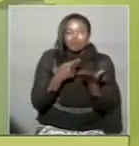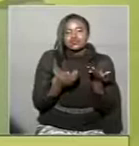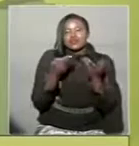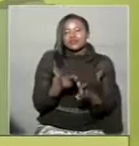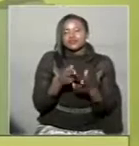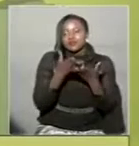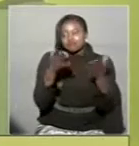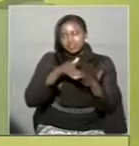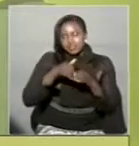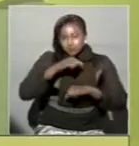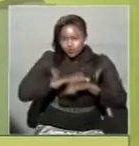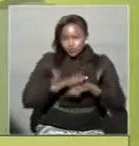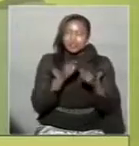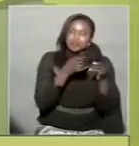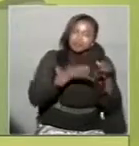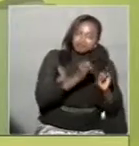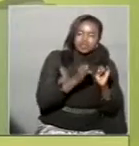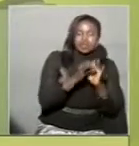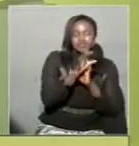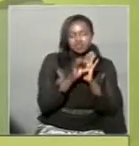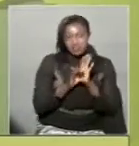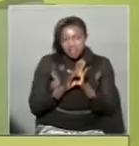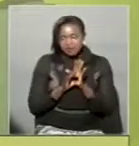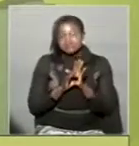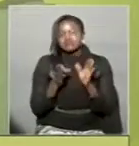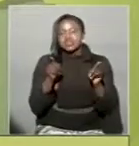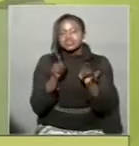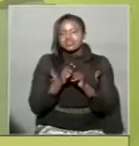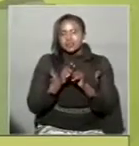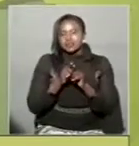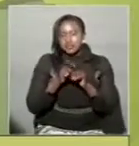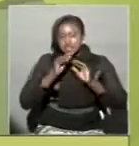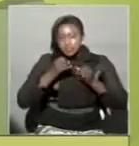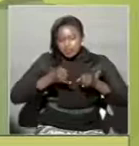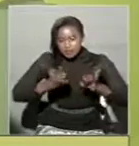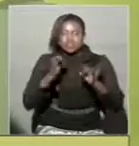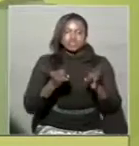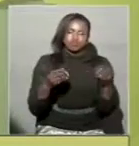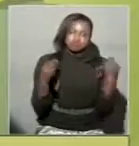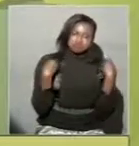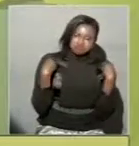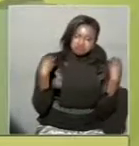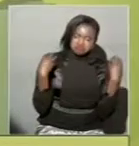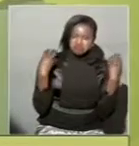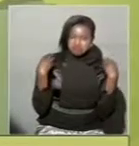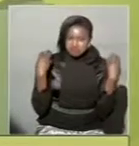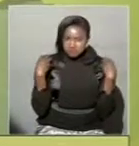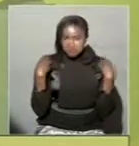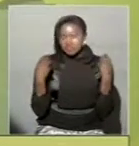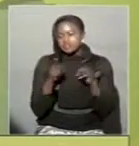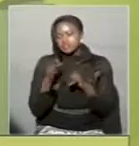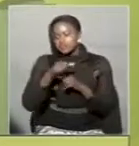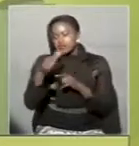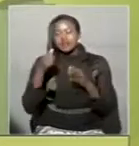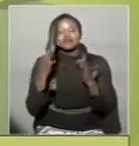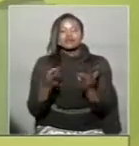includes implementation of the curriculum, implementation of the co-curricular activities, and all other things that make a school. Yes.